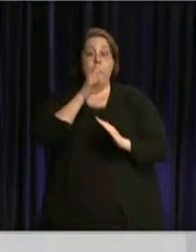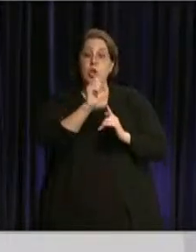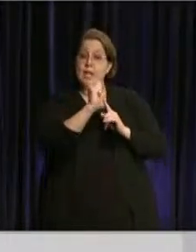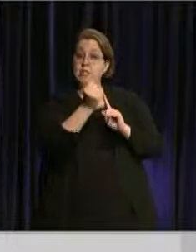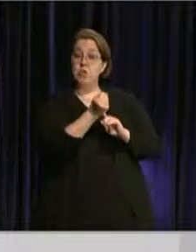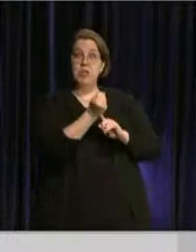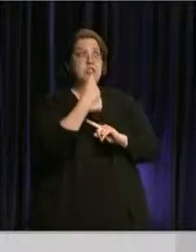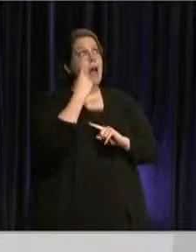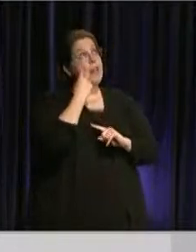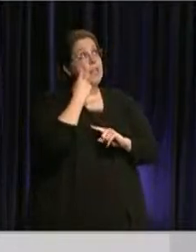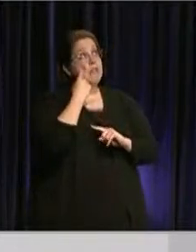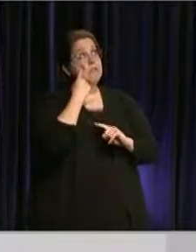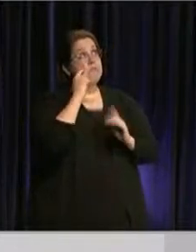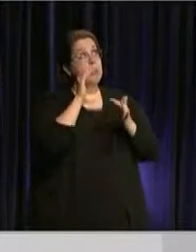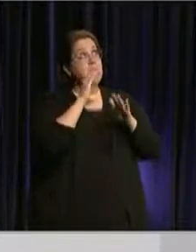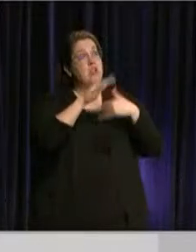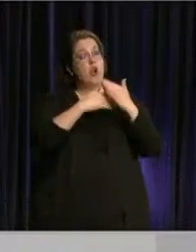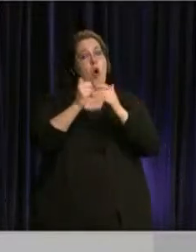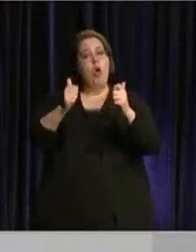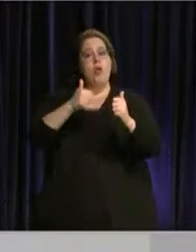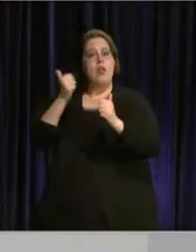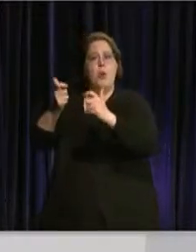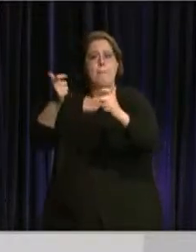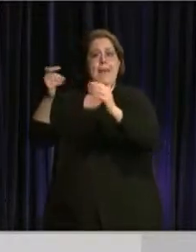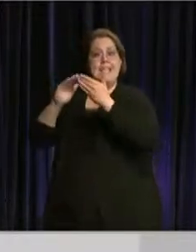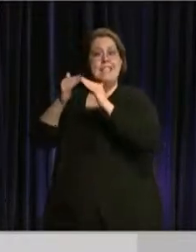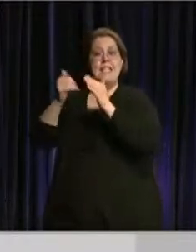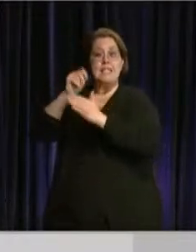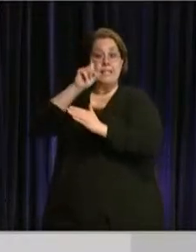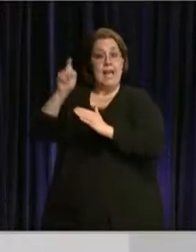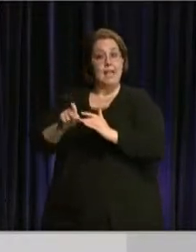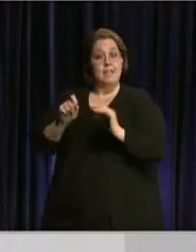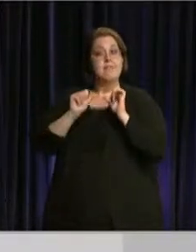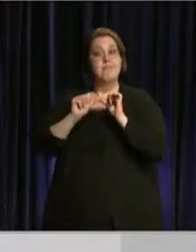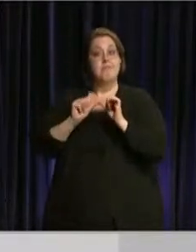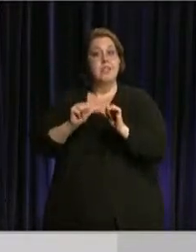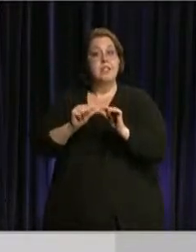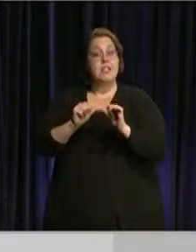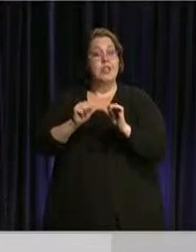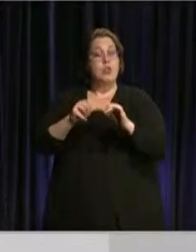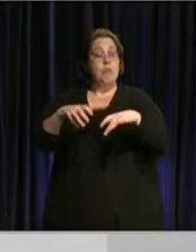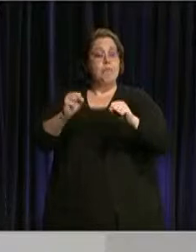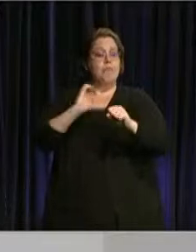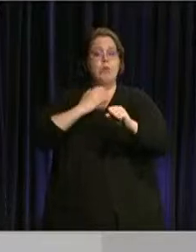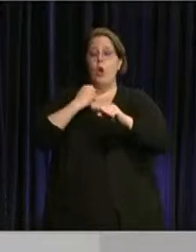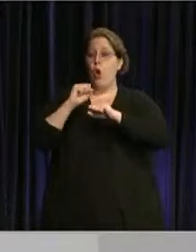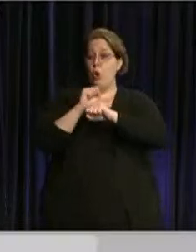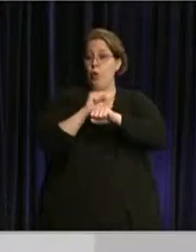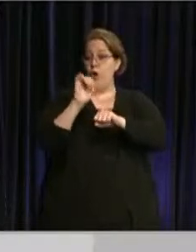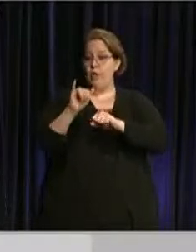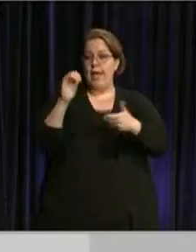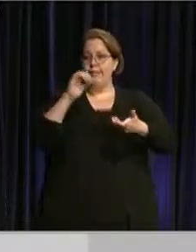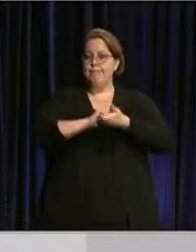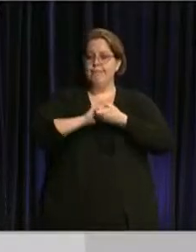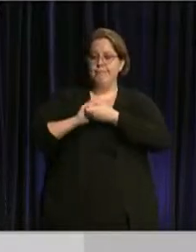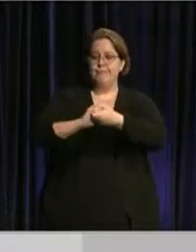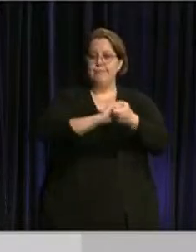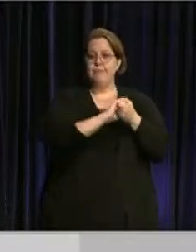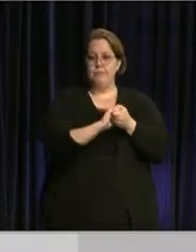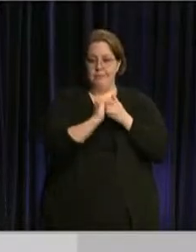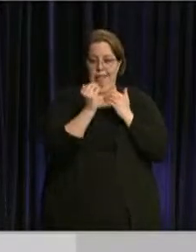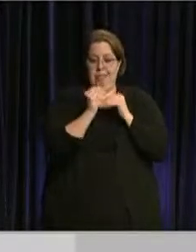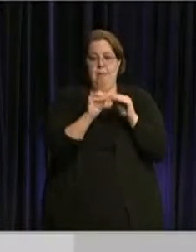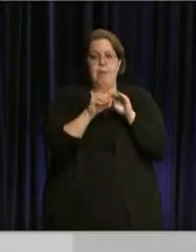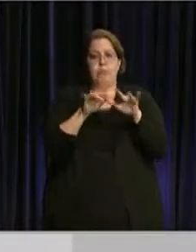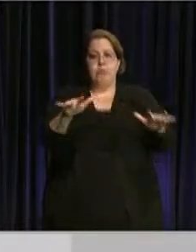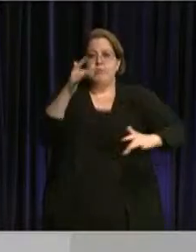than I think all major metros in the state of Texas. So let's continue to do our work on that and work together to contain the spread of